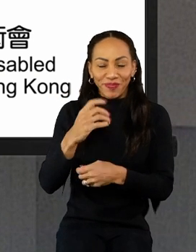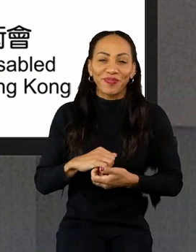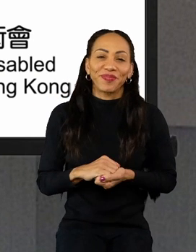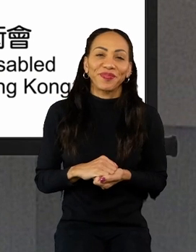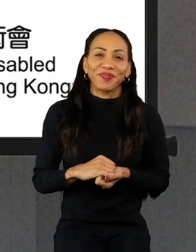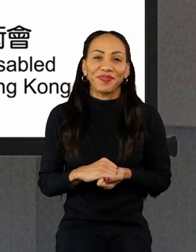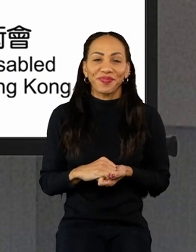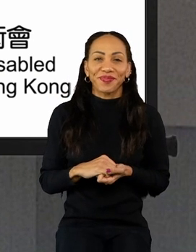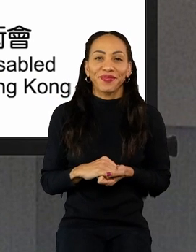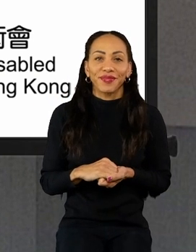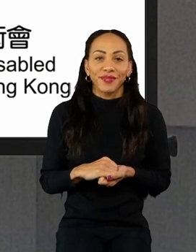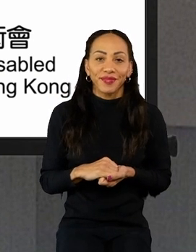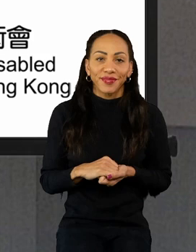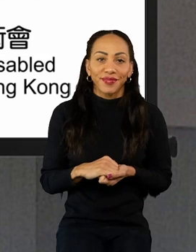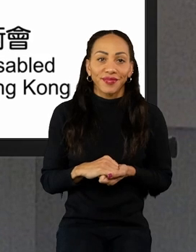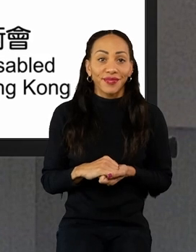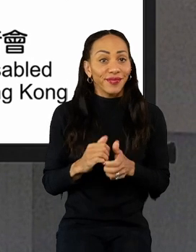We can go into this one.